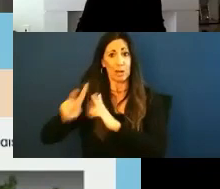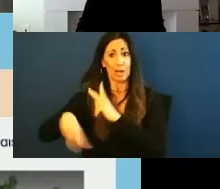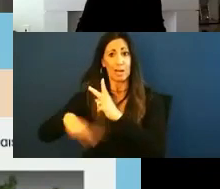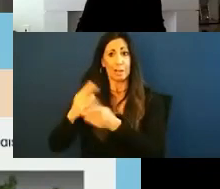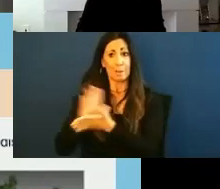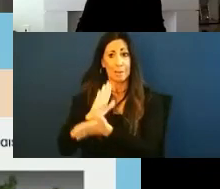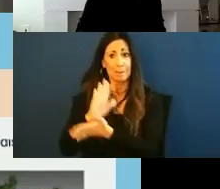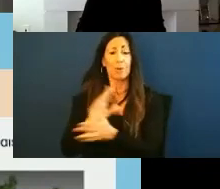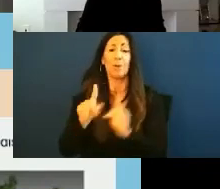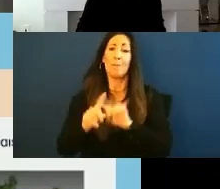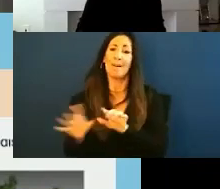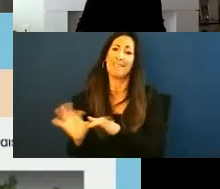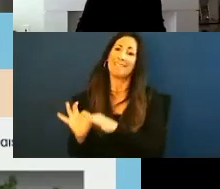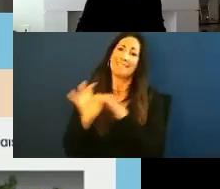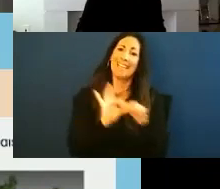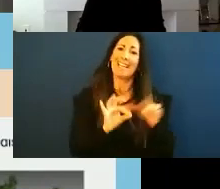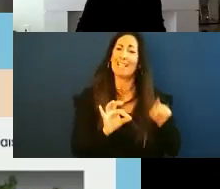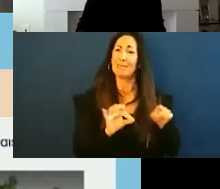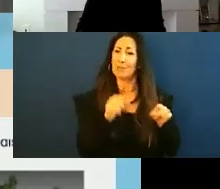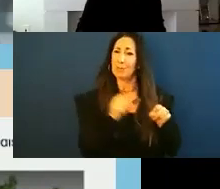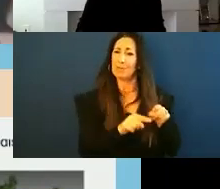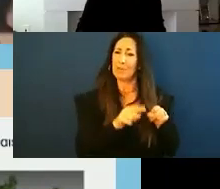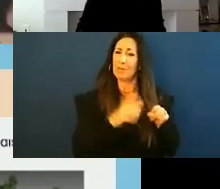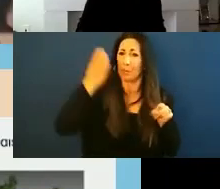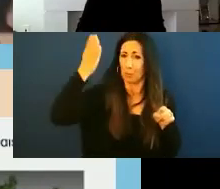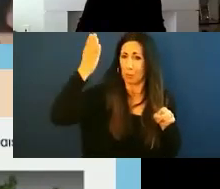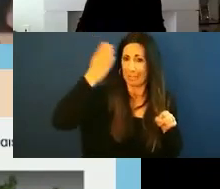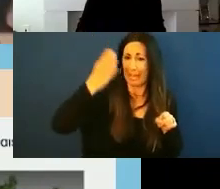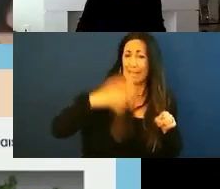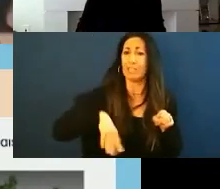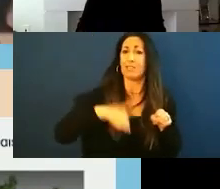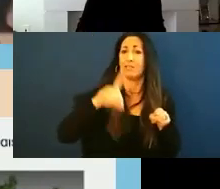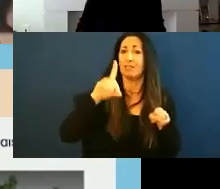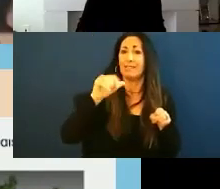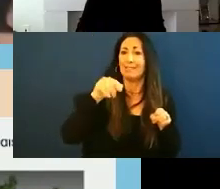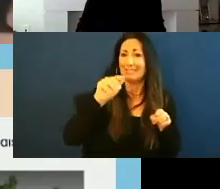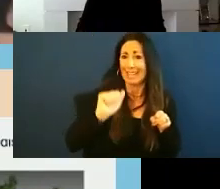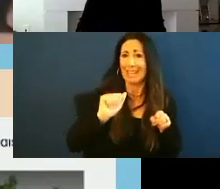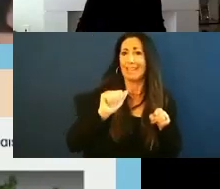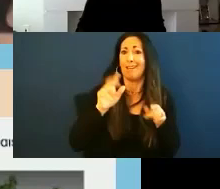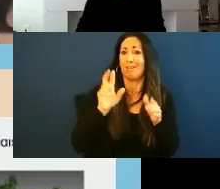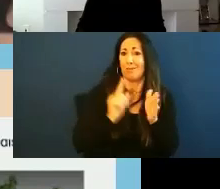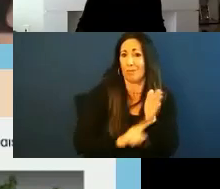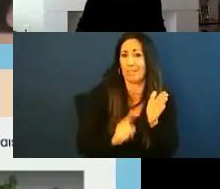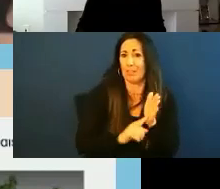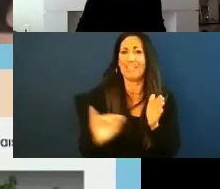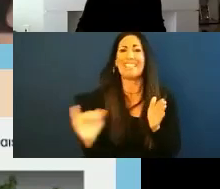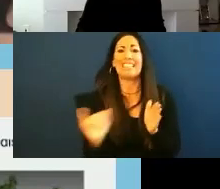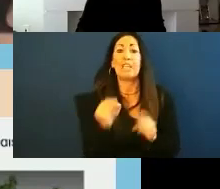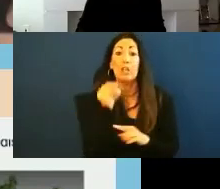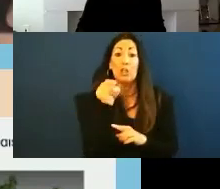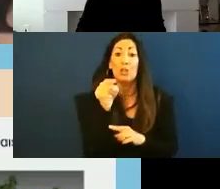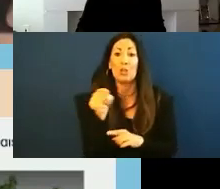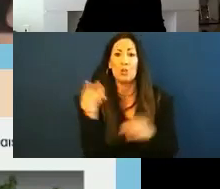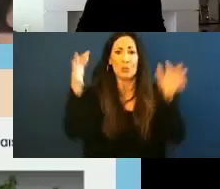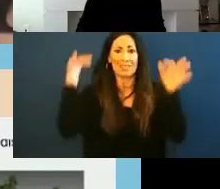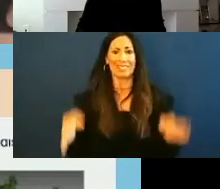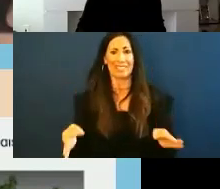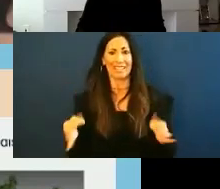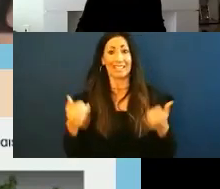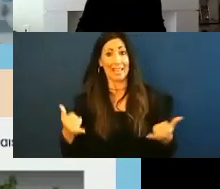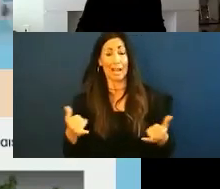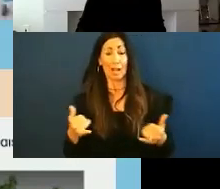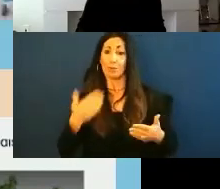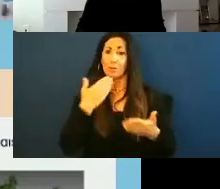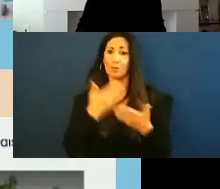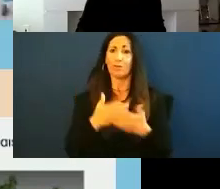of the presentation of the findings and the data and the research, it's sort of you decide. And I think now's a really good time for me to